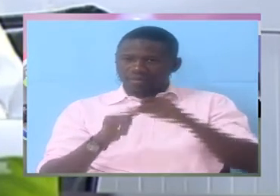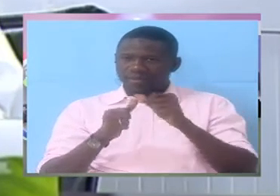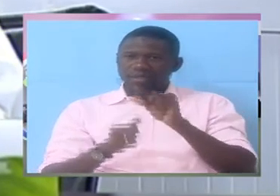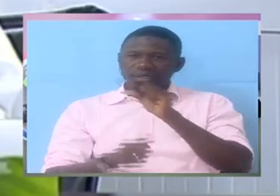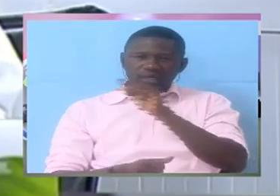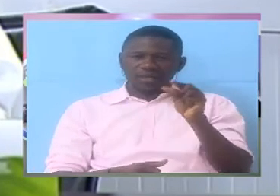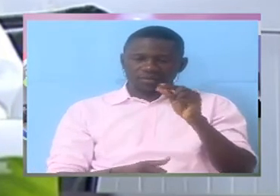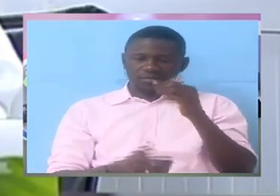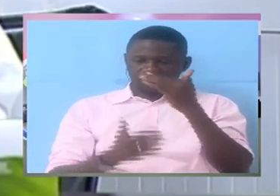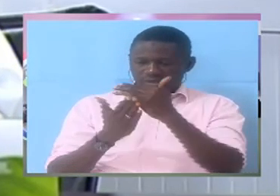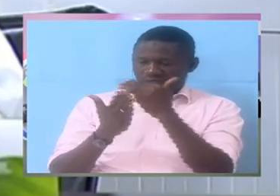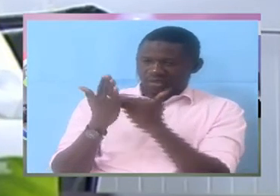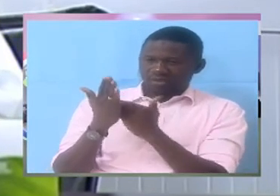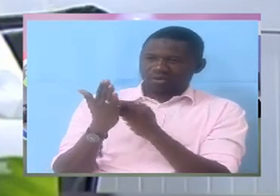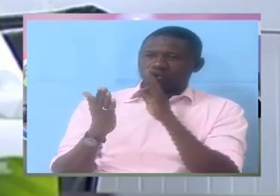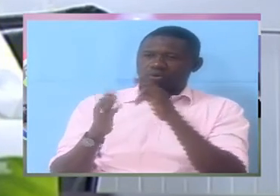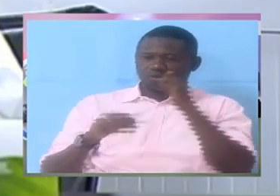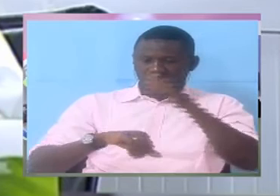Names listed who were